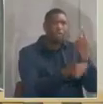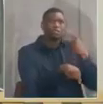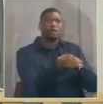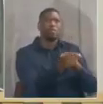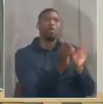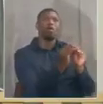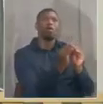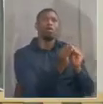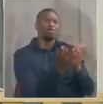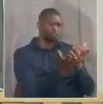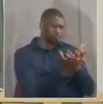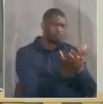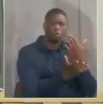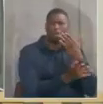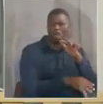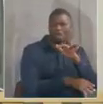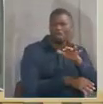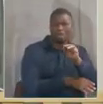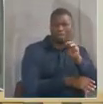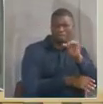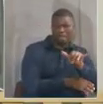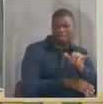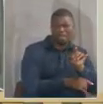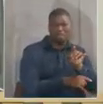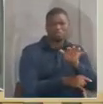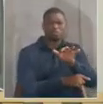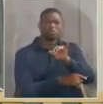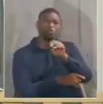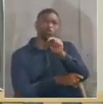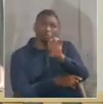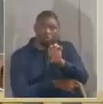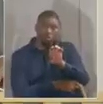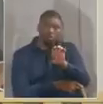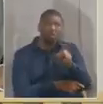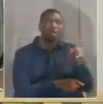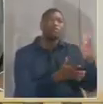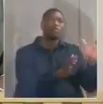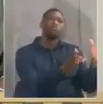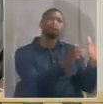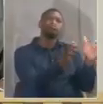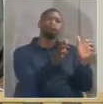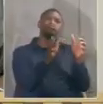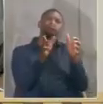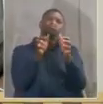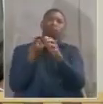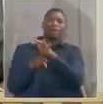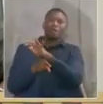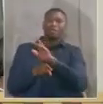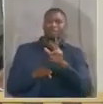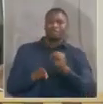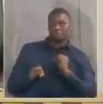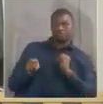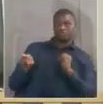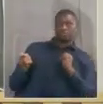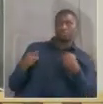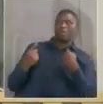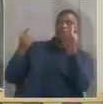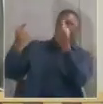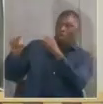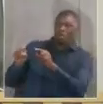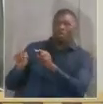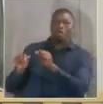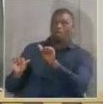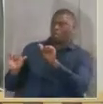June, when they went down to the province of KwaZulu-Natal to assess the